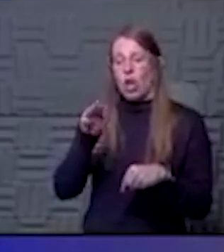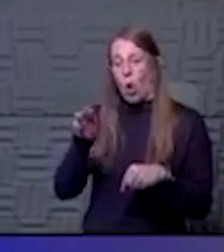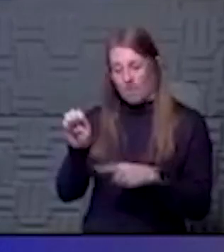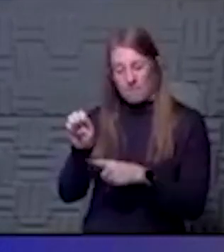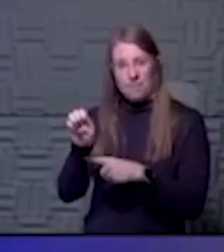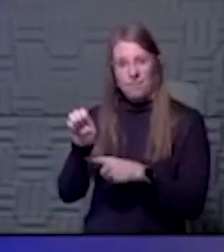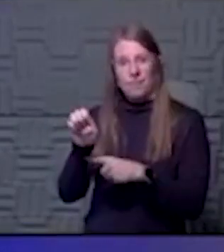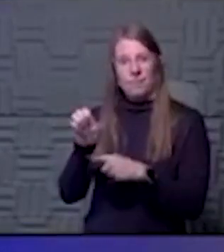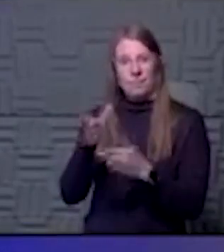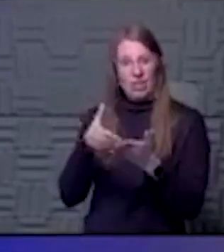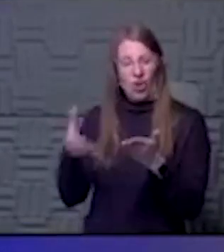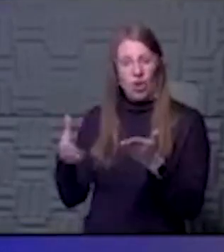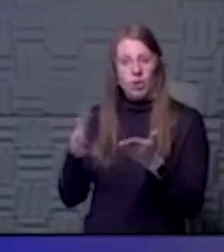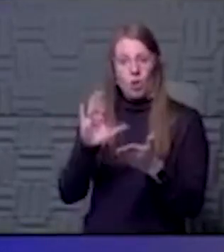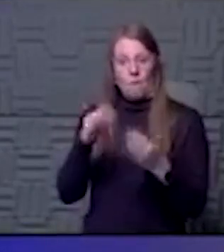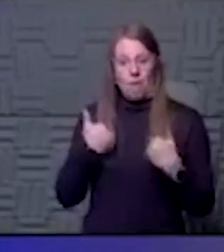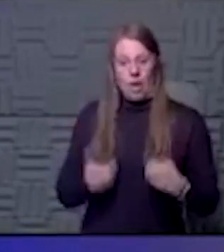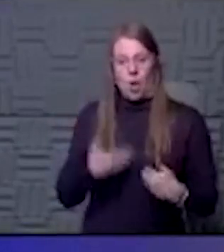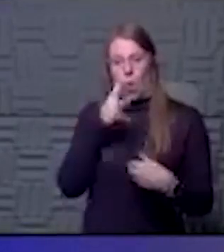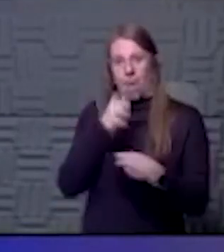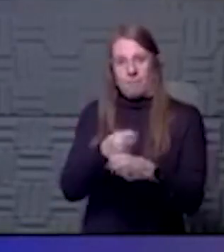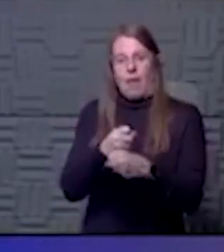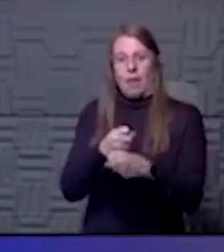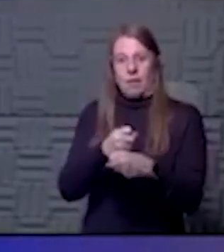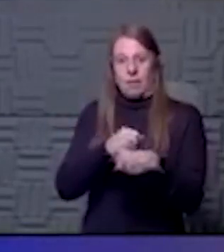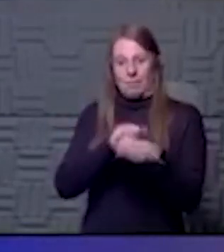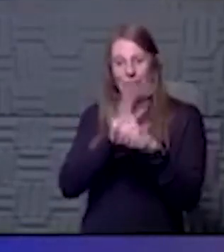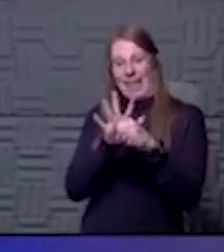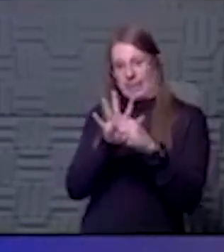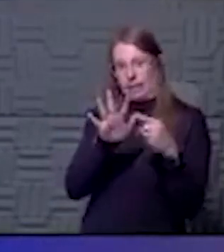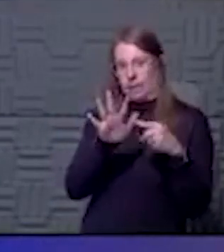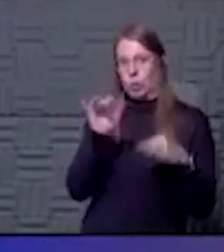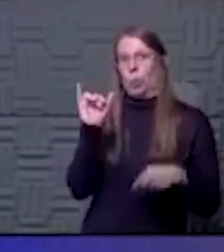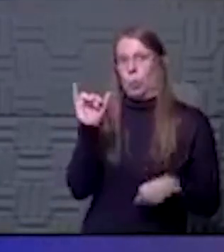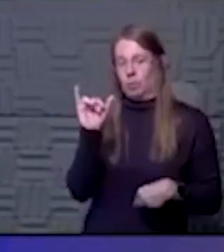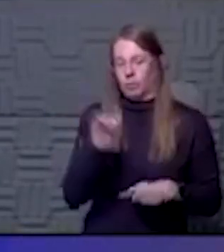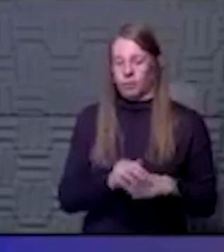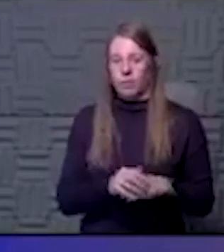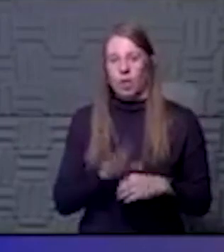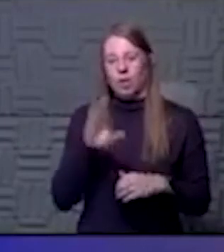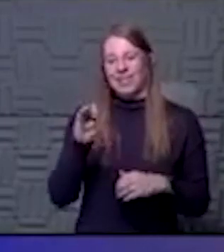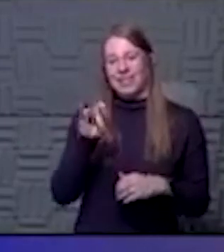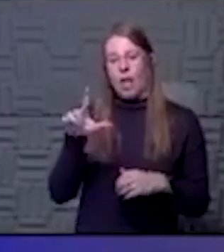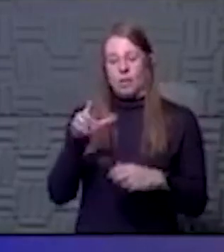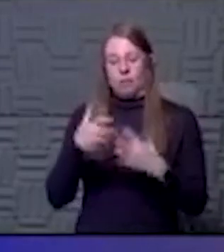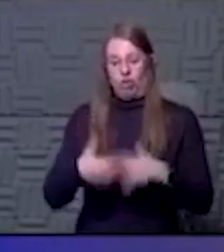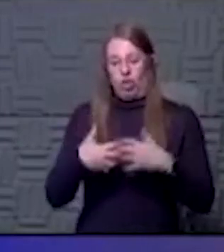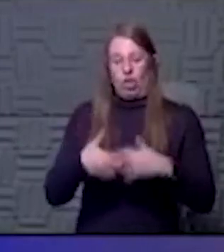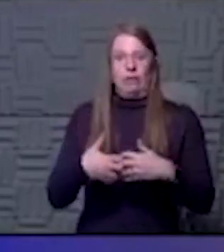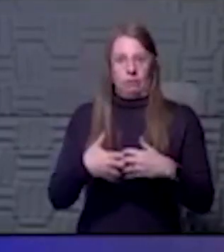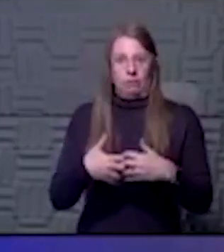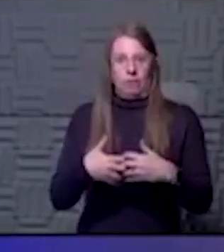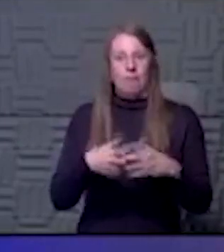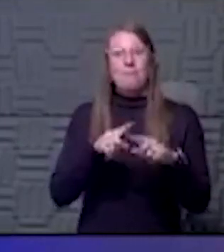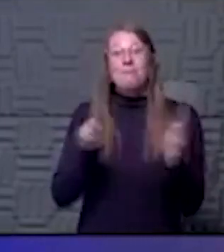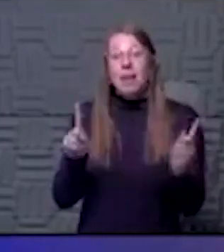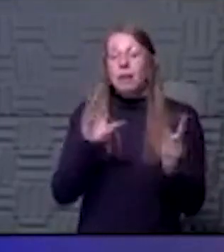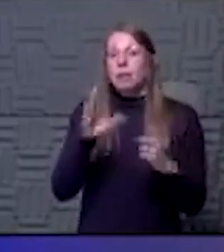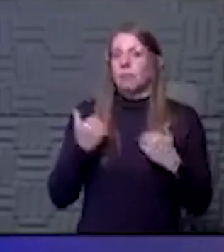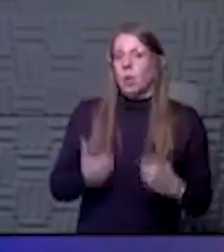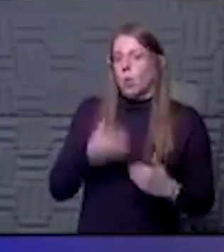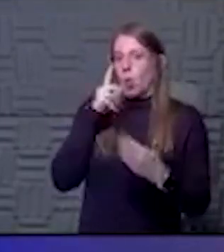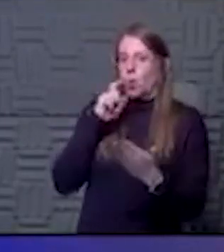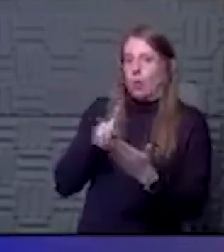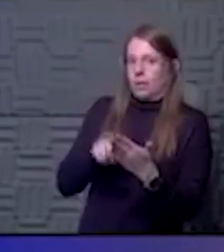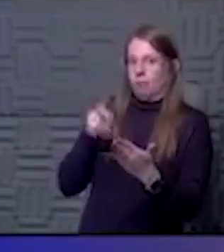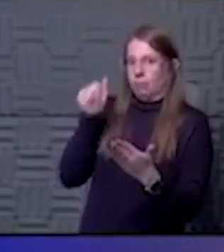actually create those spikes as well. Your cell's machinery, but then your body will